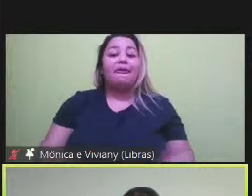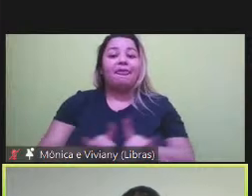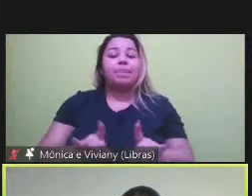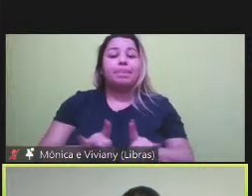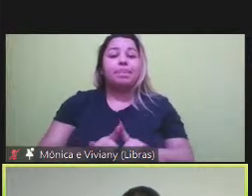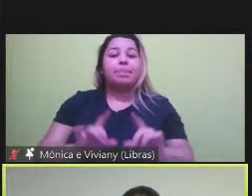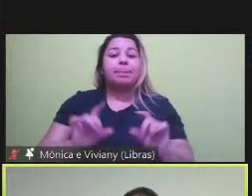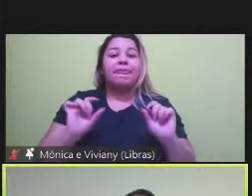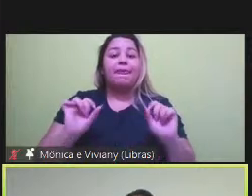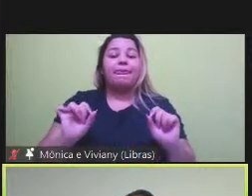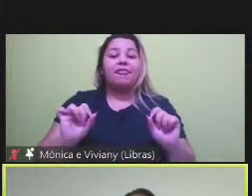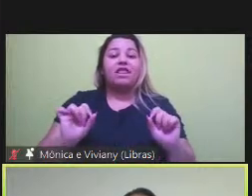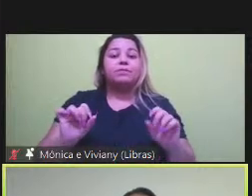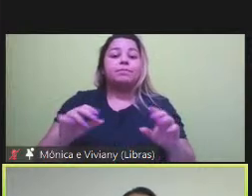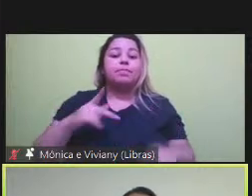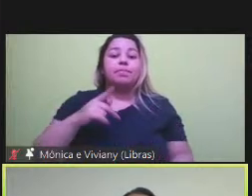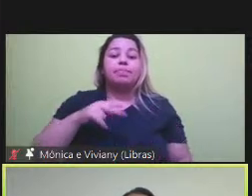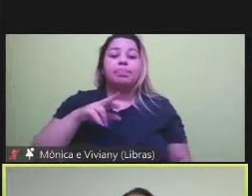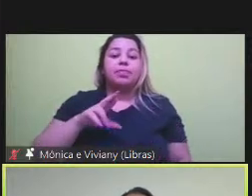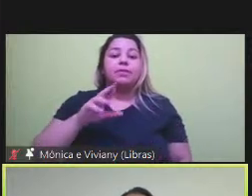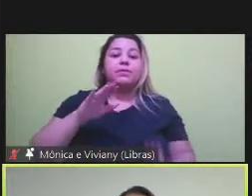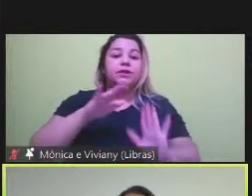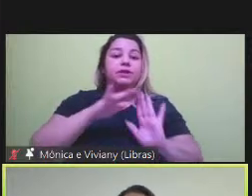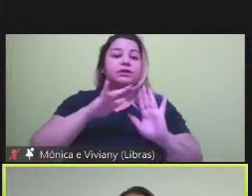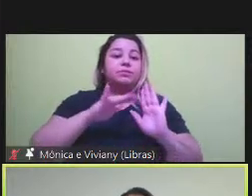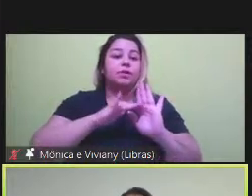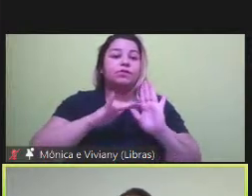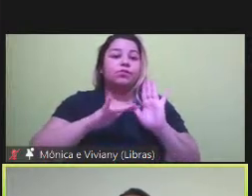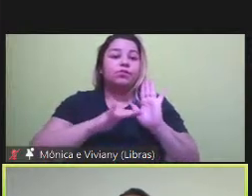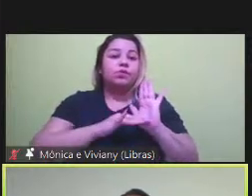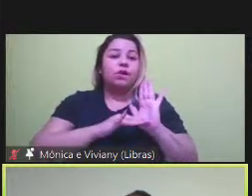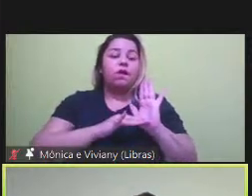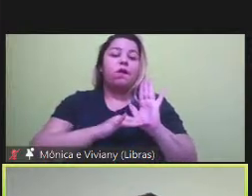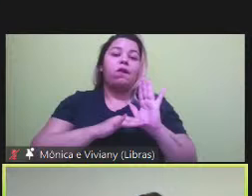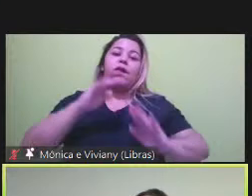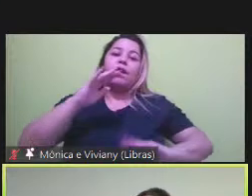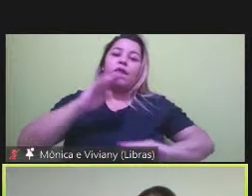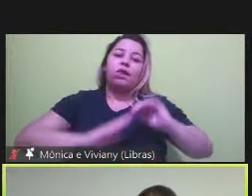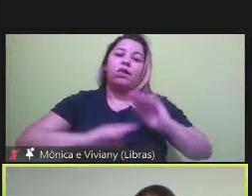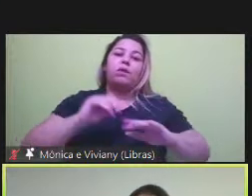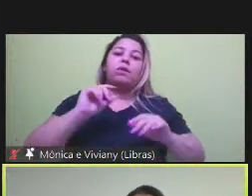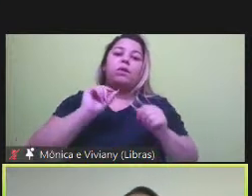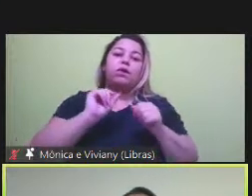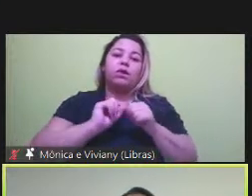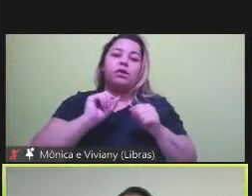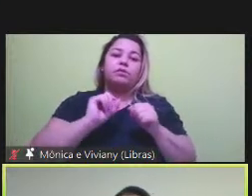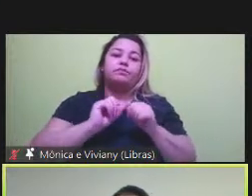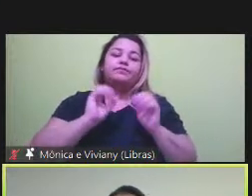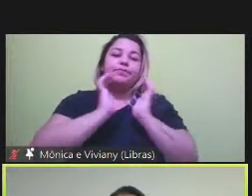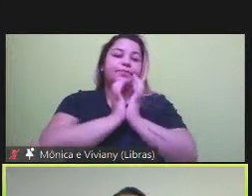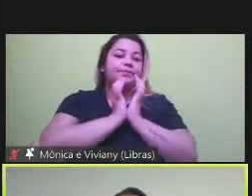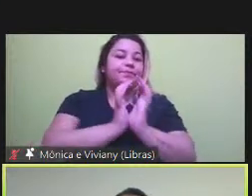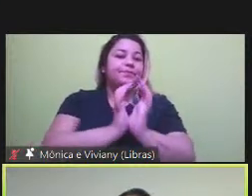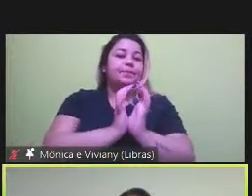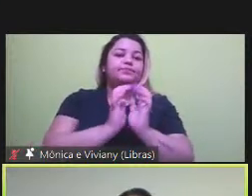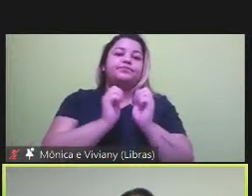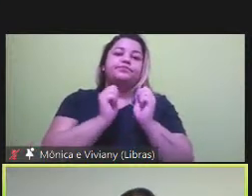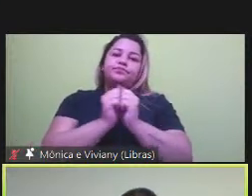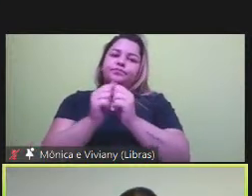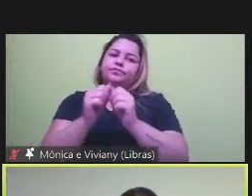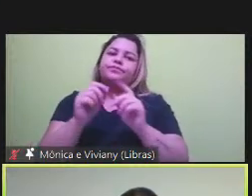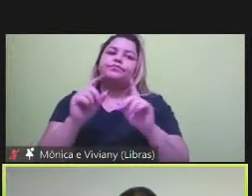also, we do the programming of which actions will be performed